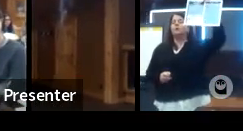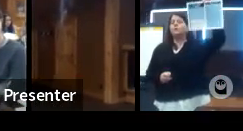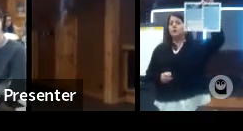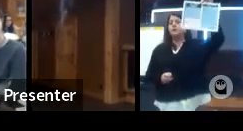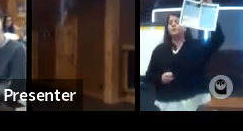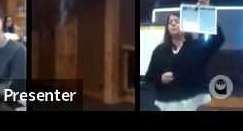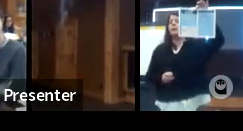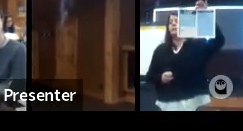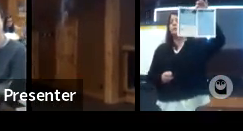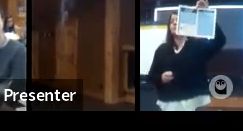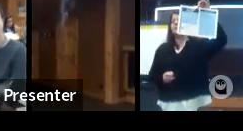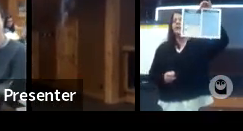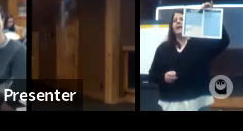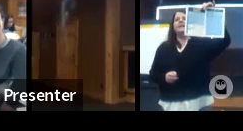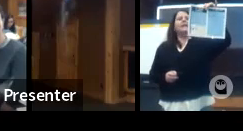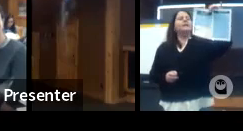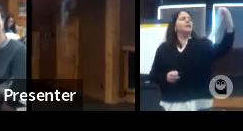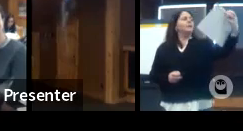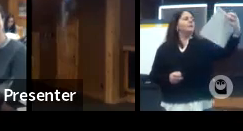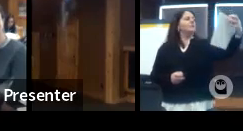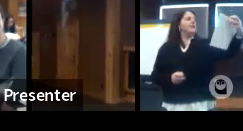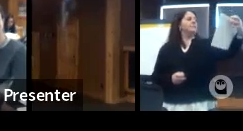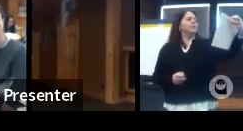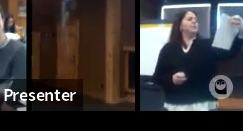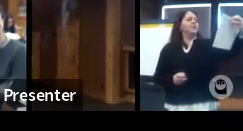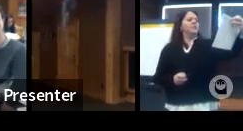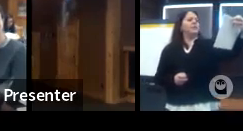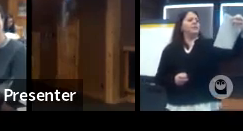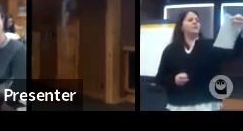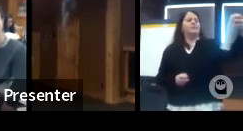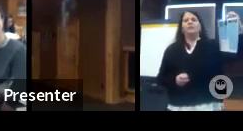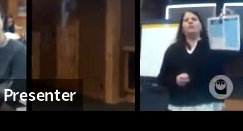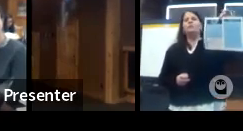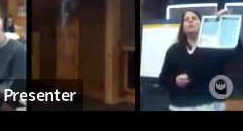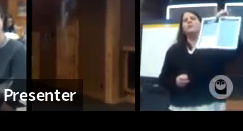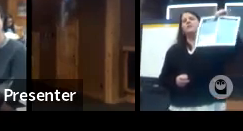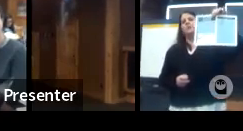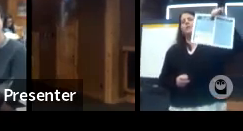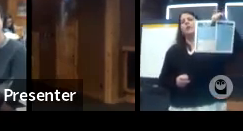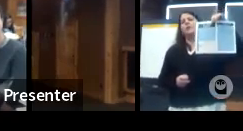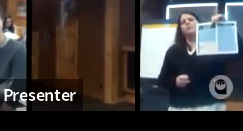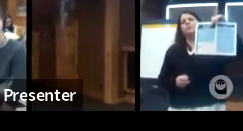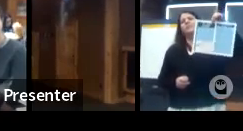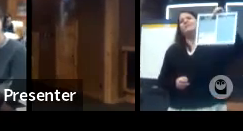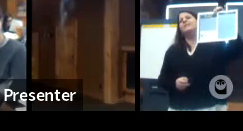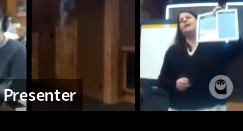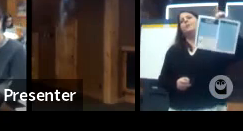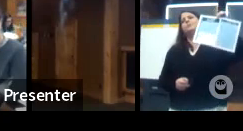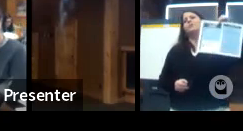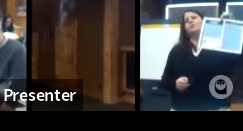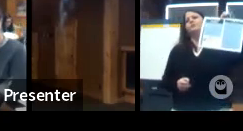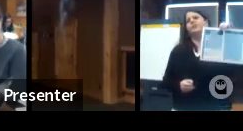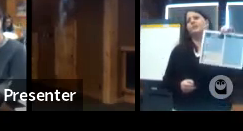for the attorneys, for the prosecutors. And again, the vast majority of this, you don't need to know, but if